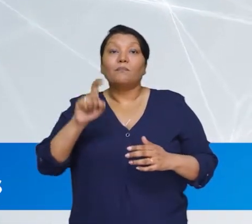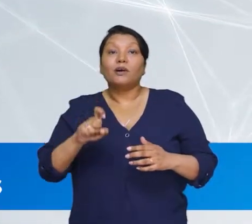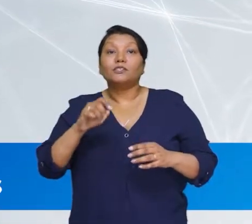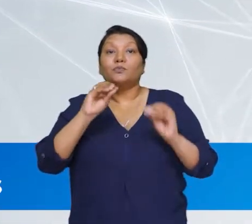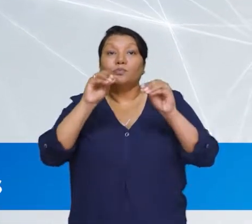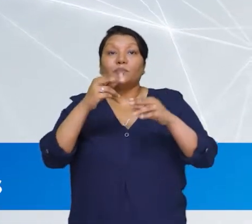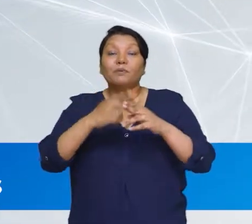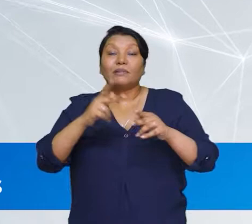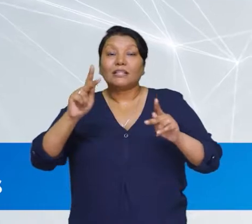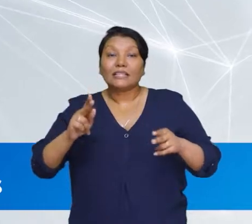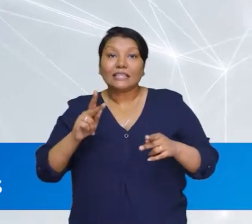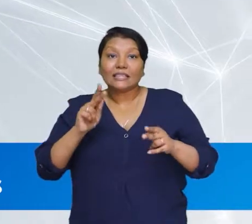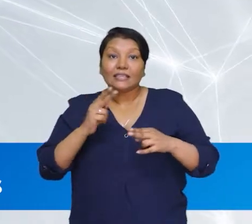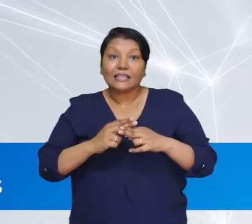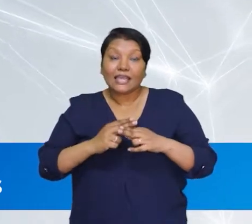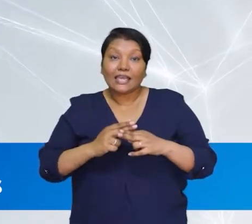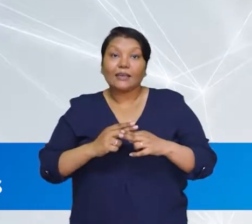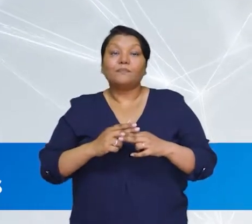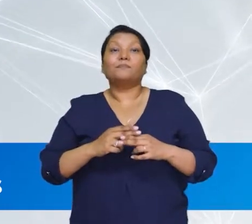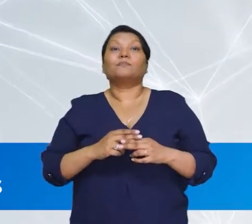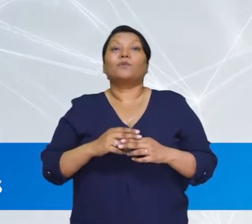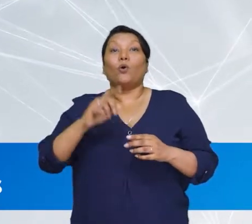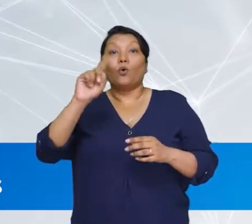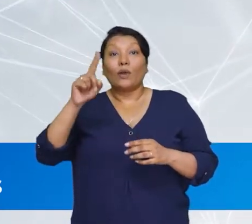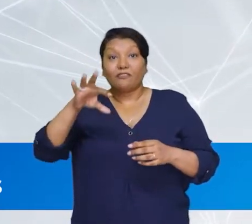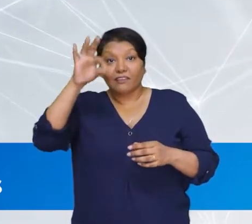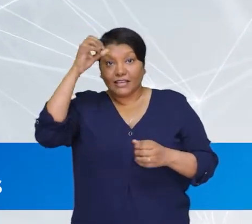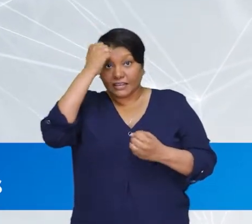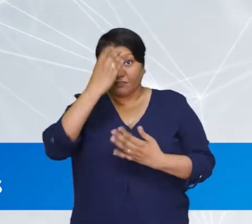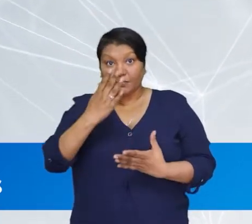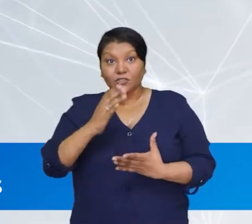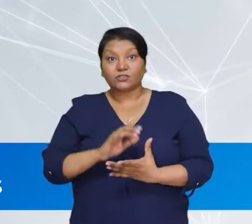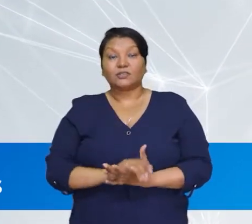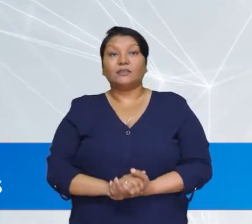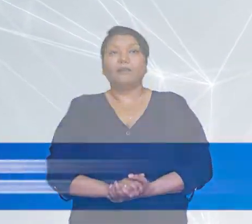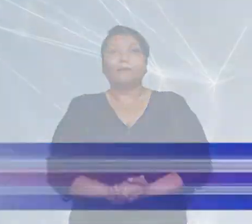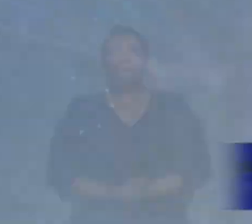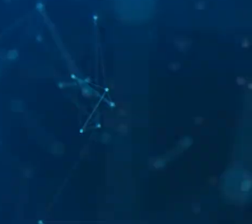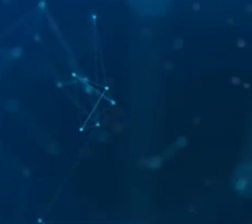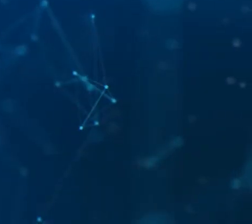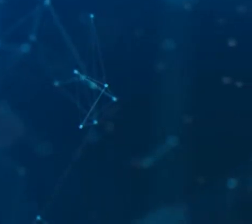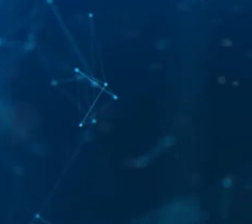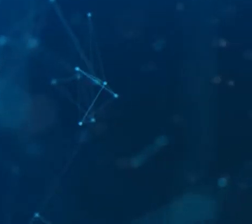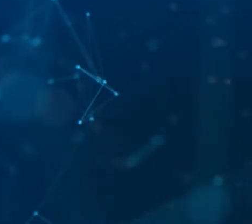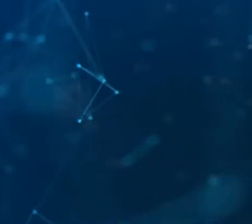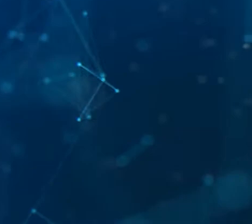using it as your own, and not stating or citing the source of the information.